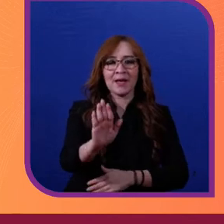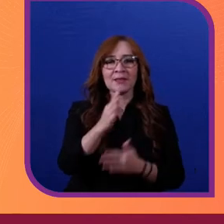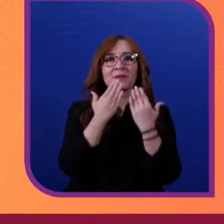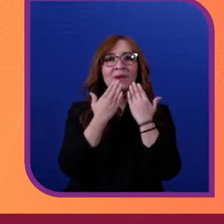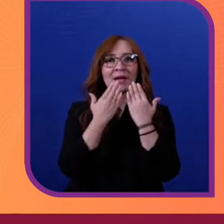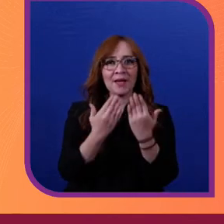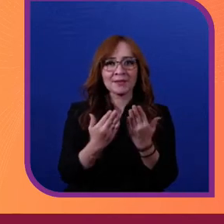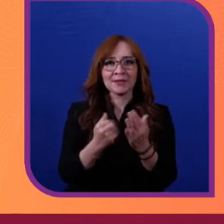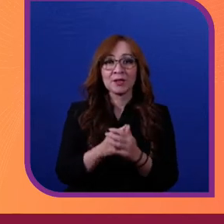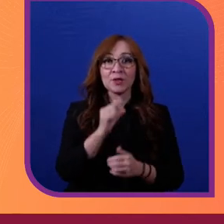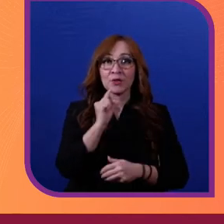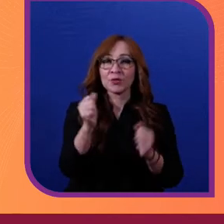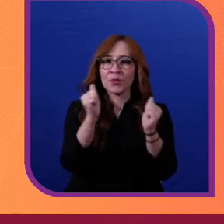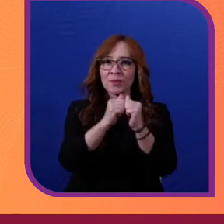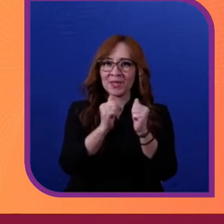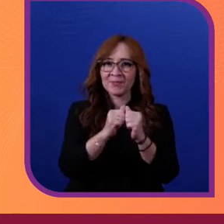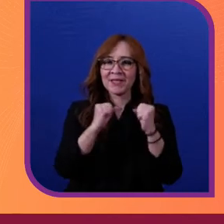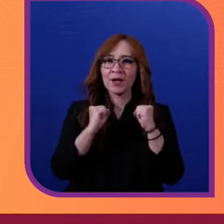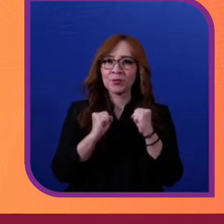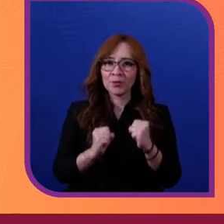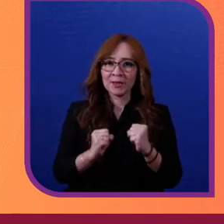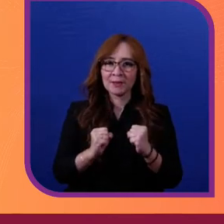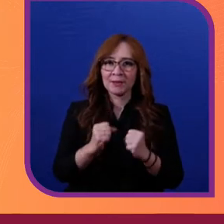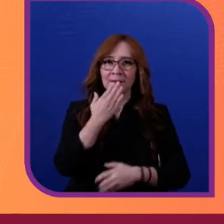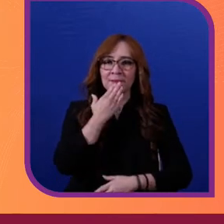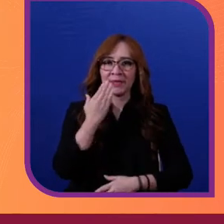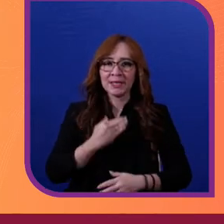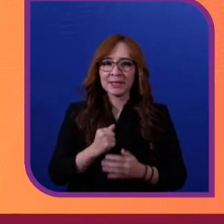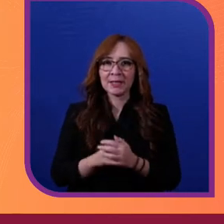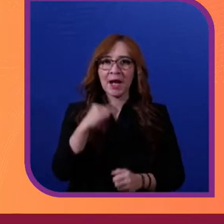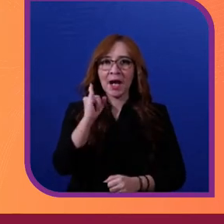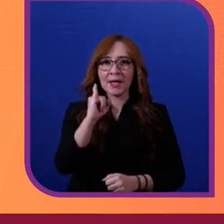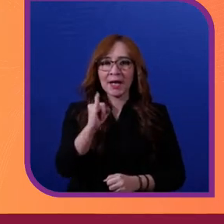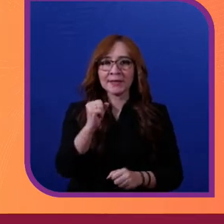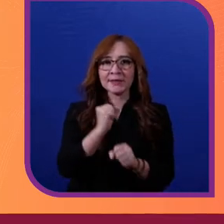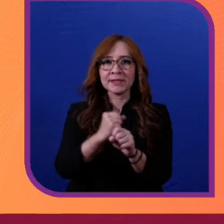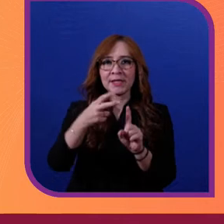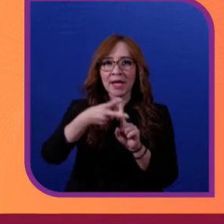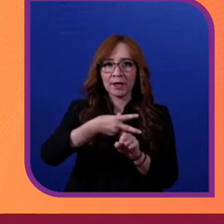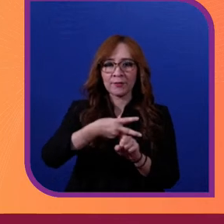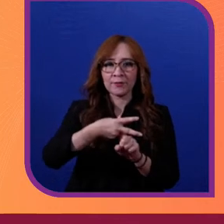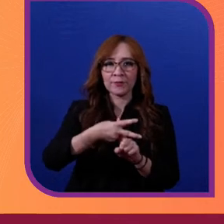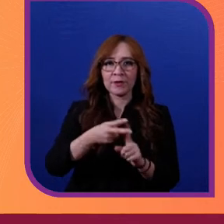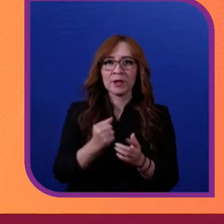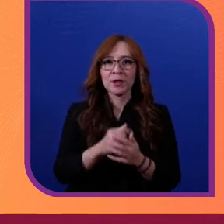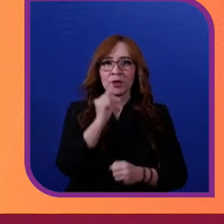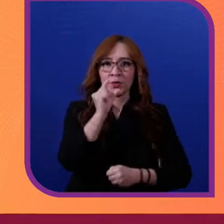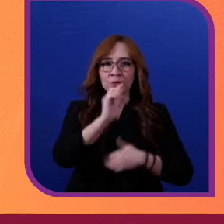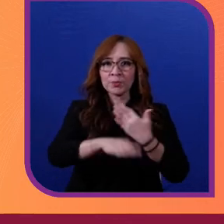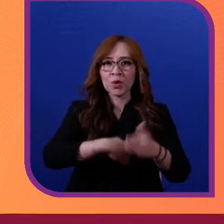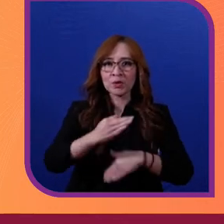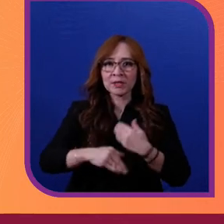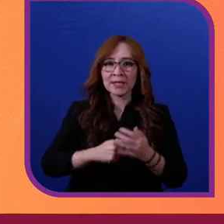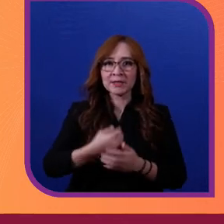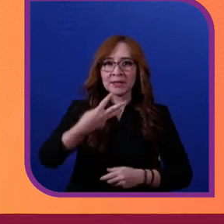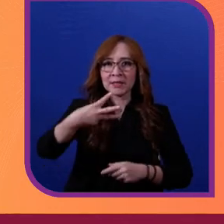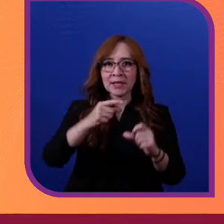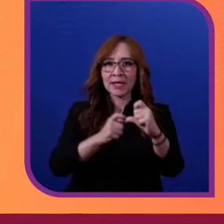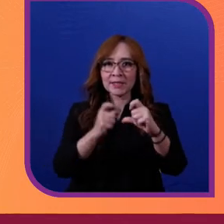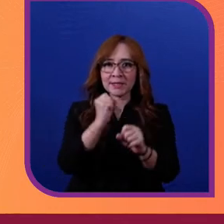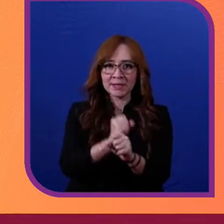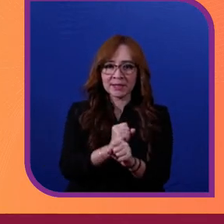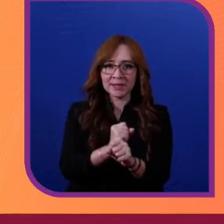Inem implementing ISC We already have with your rute online so the next part Goodbye to